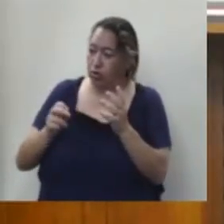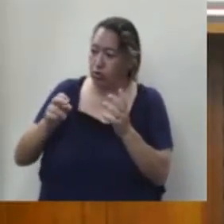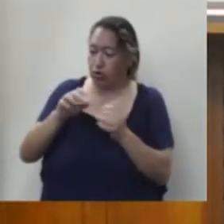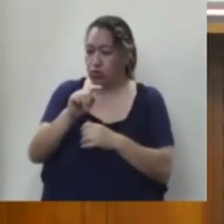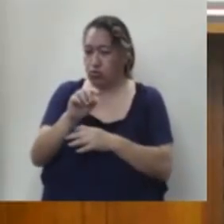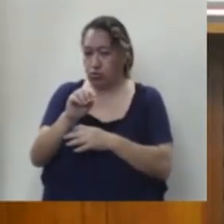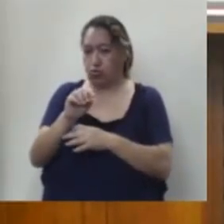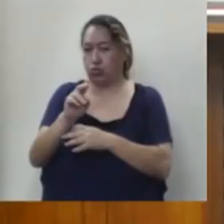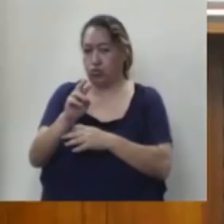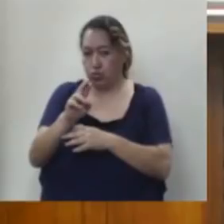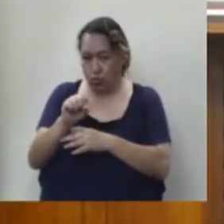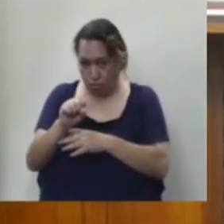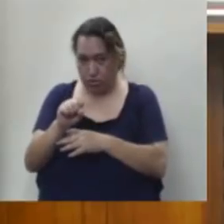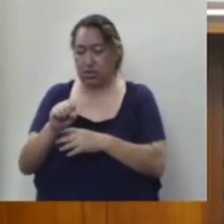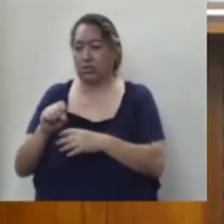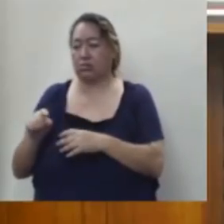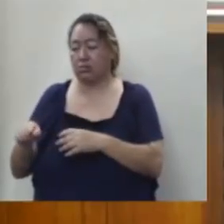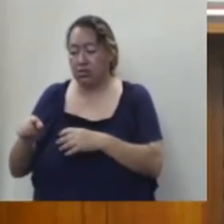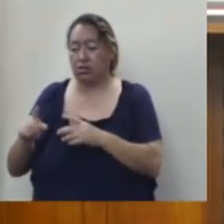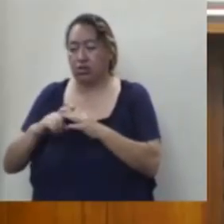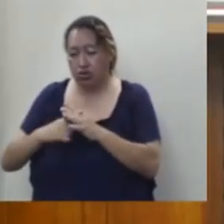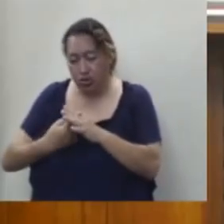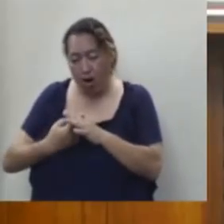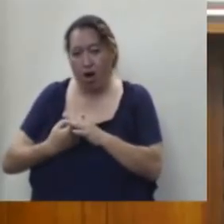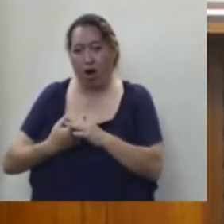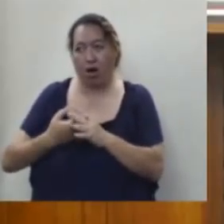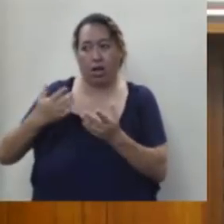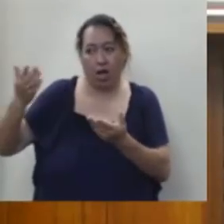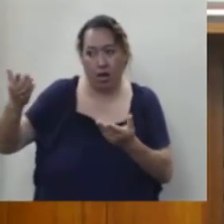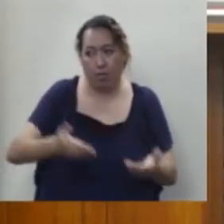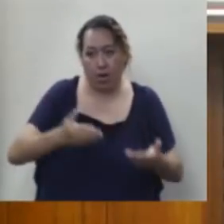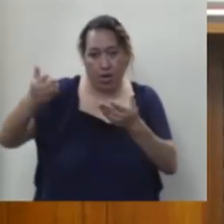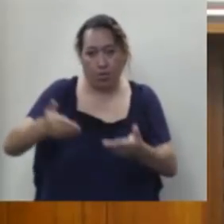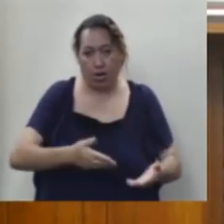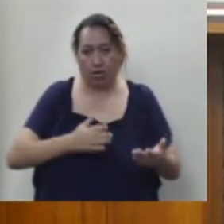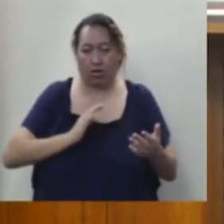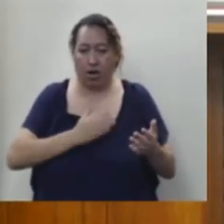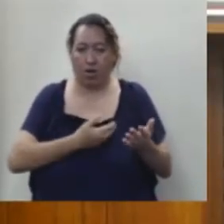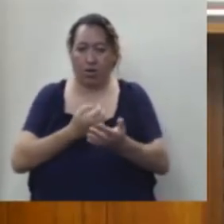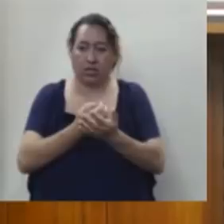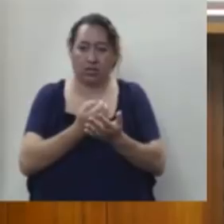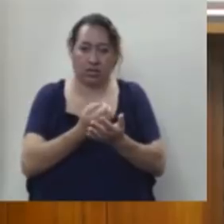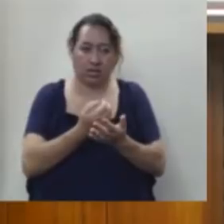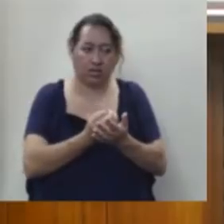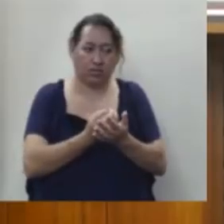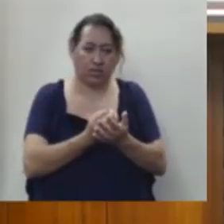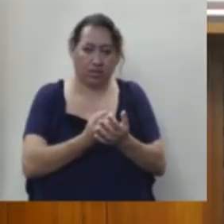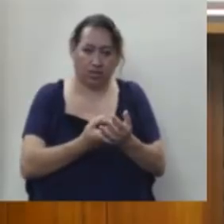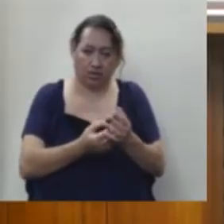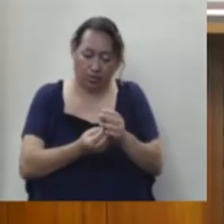start bringing back our economic growth and our